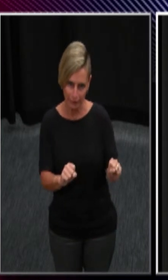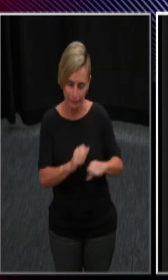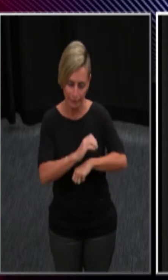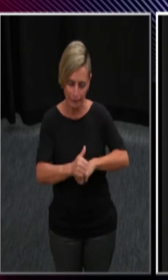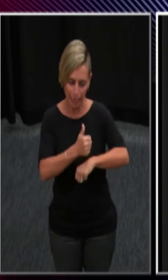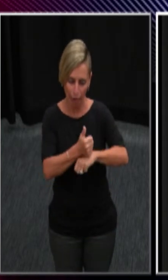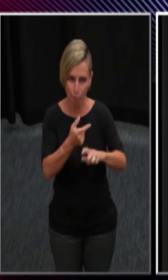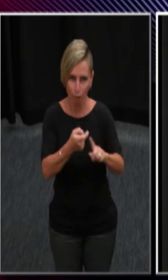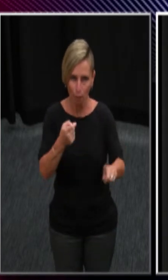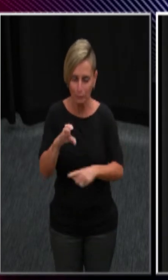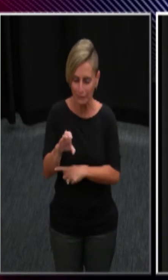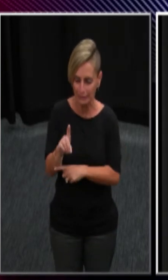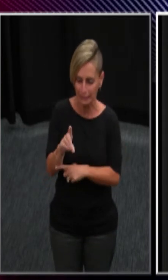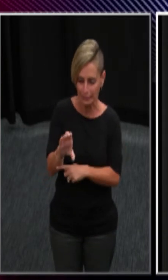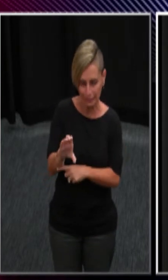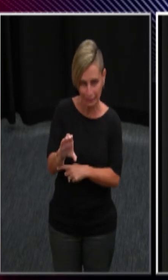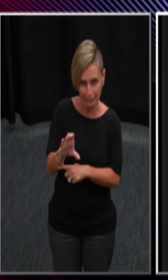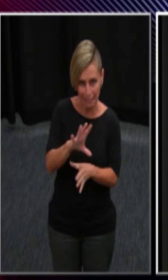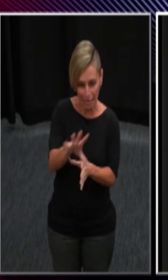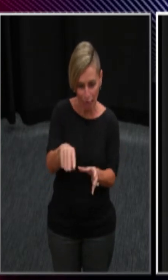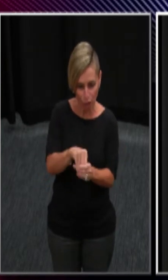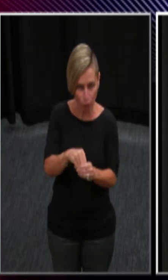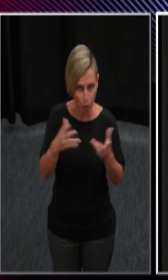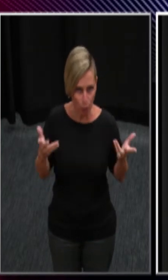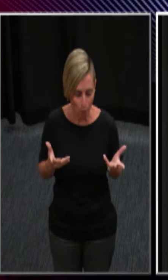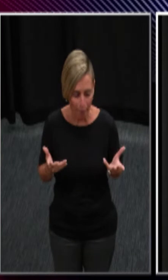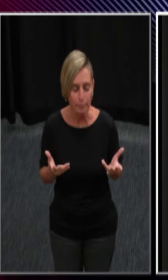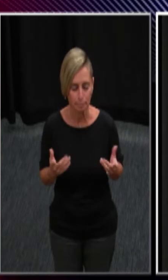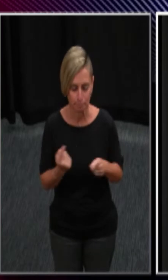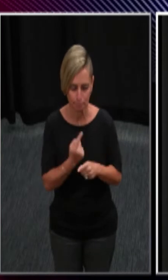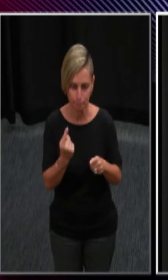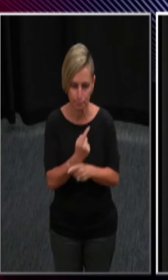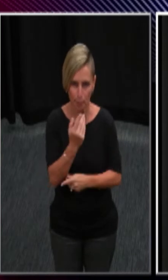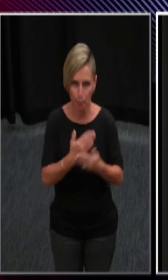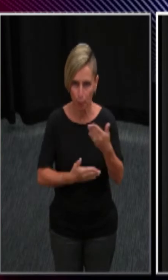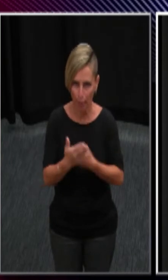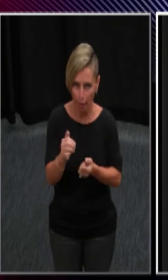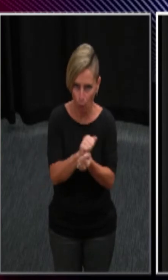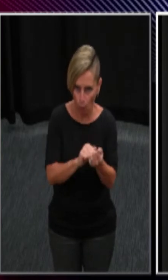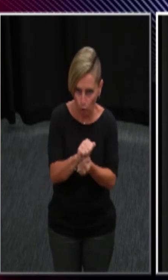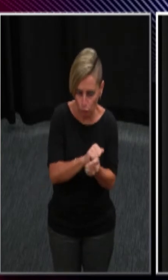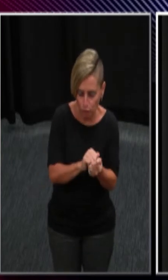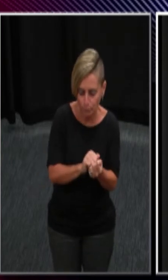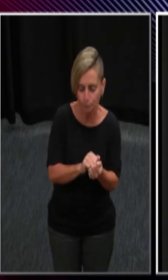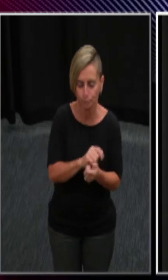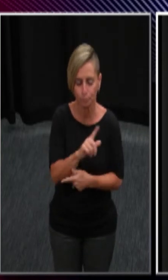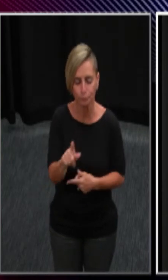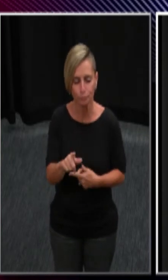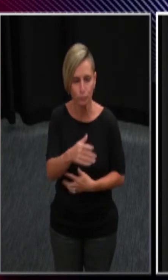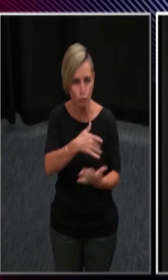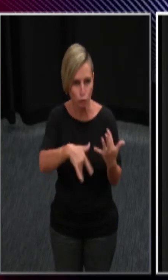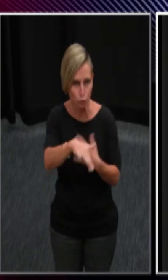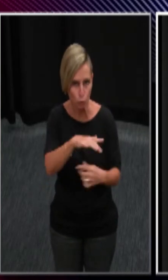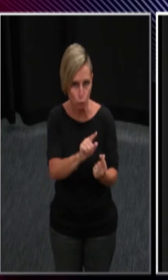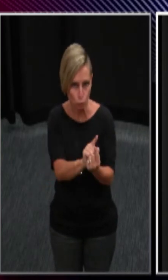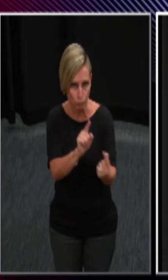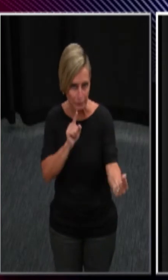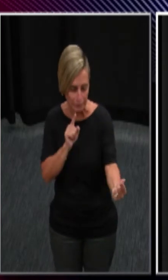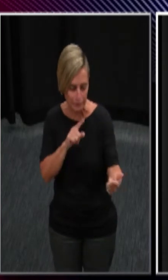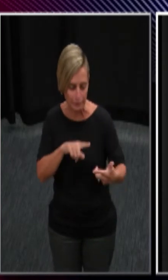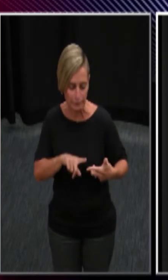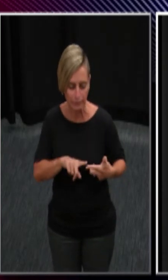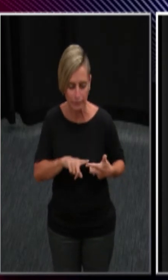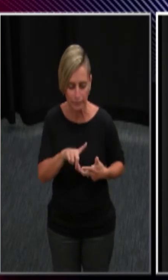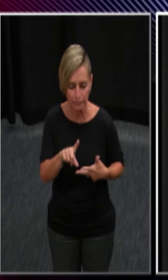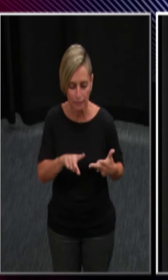Health, including proper hand washing, social distancing, wearing of facial